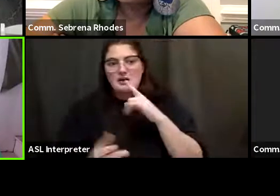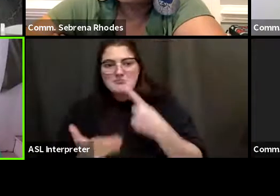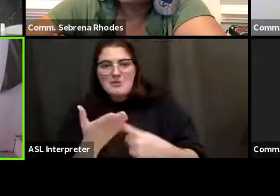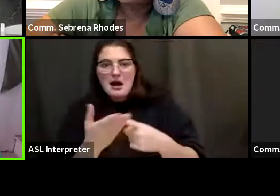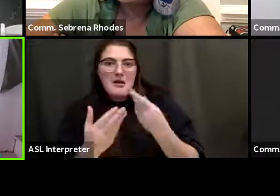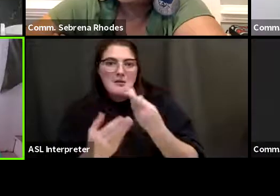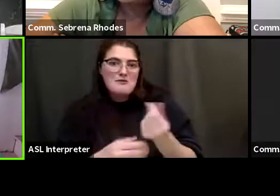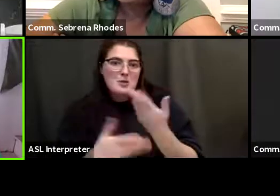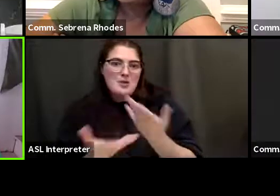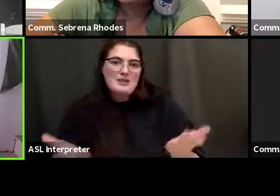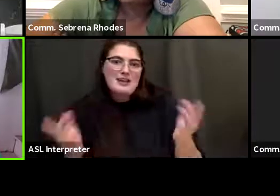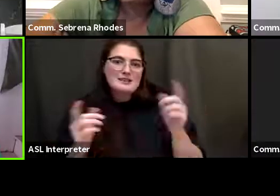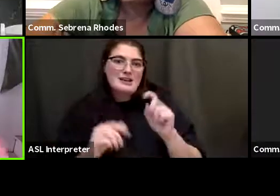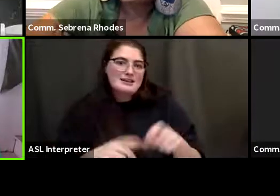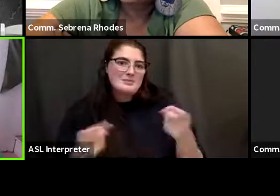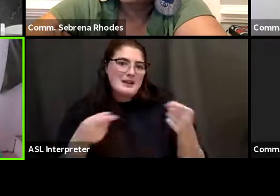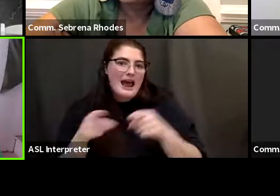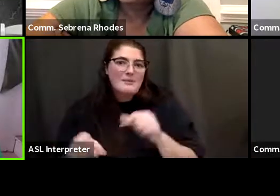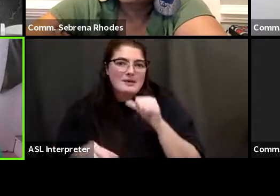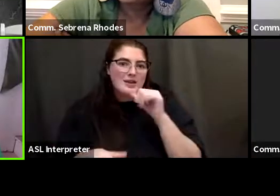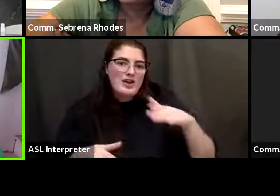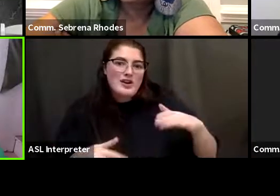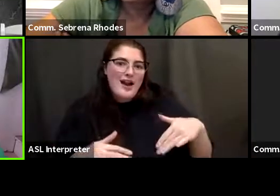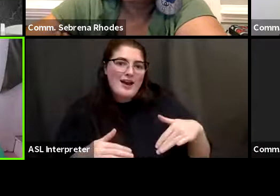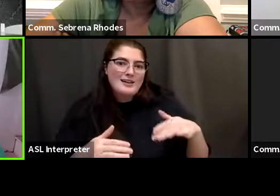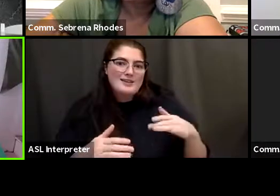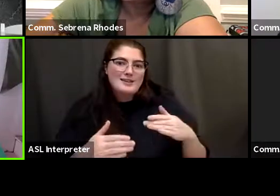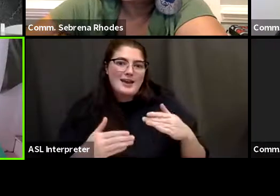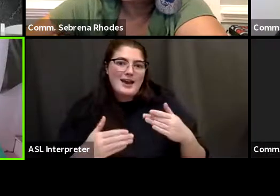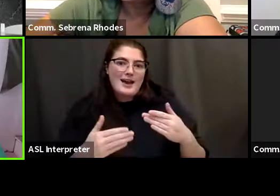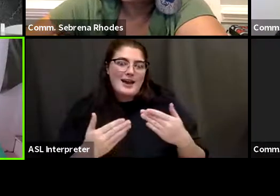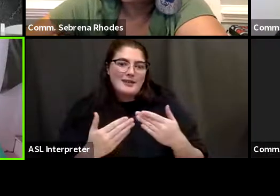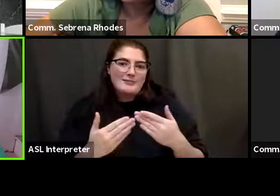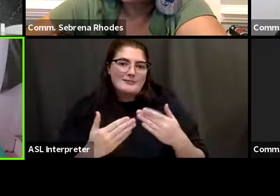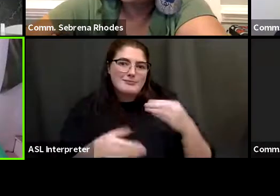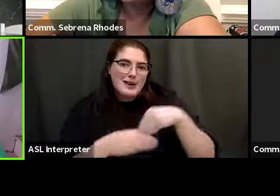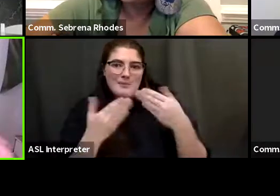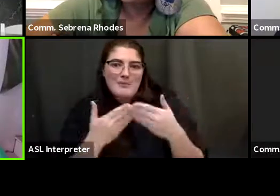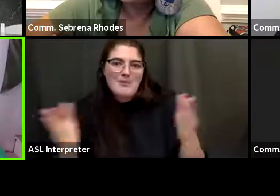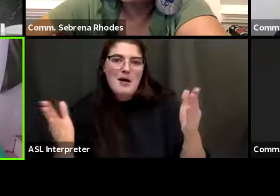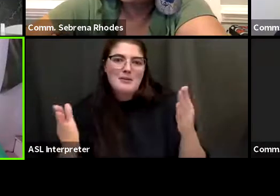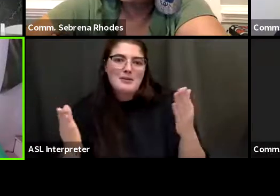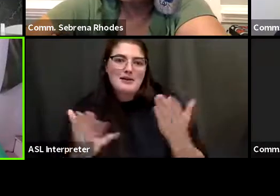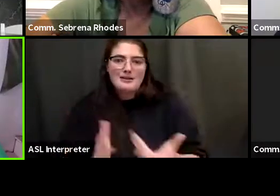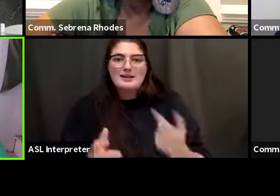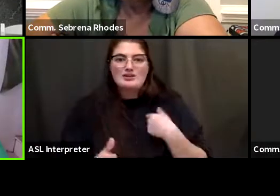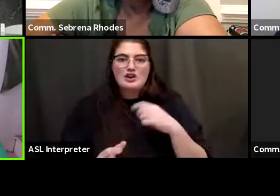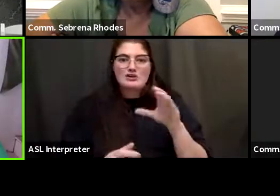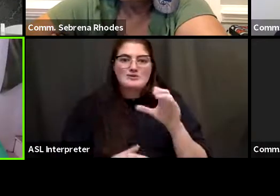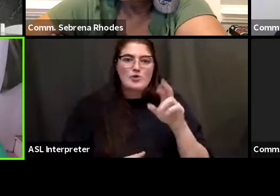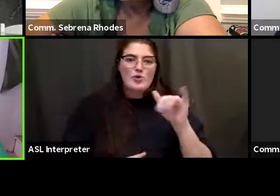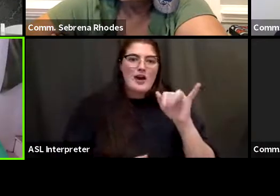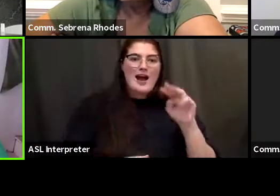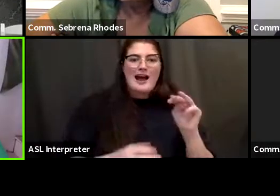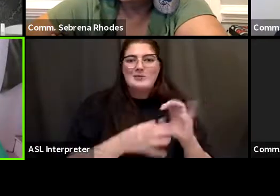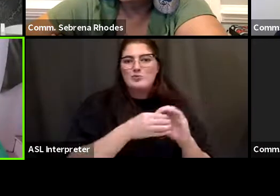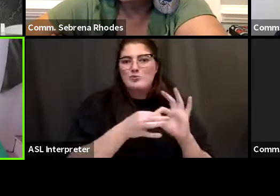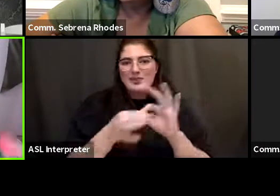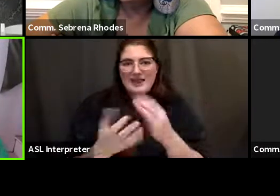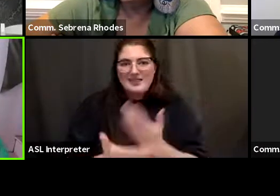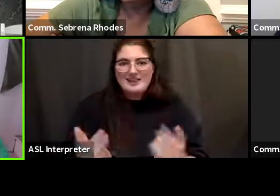get happening that are not yet into the public sphere because there's some crime related things that I'm being told need to